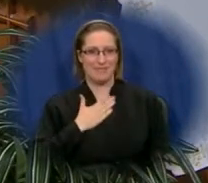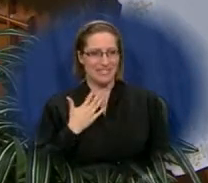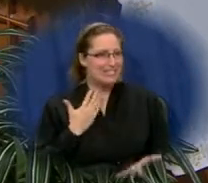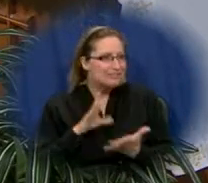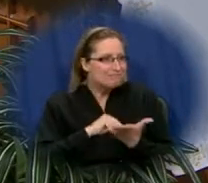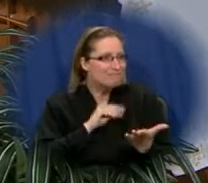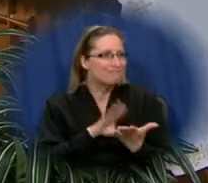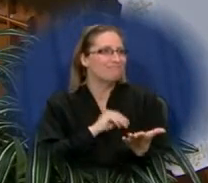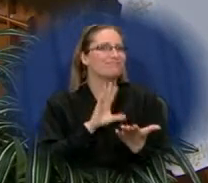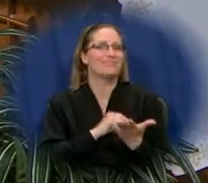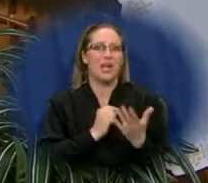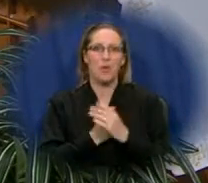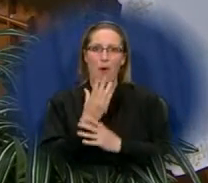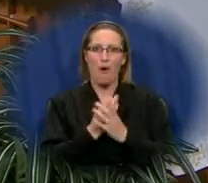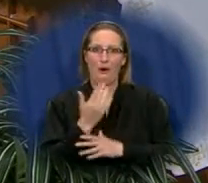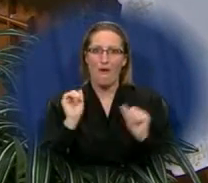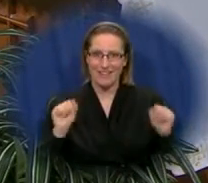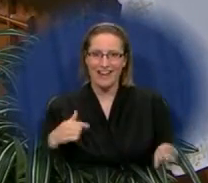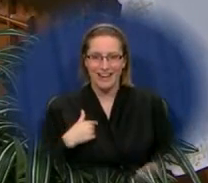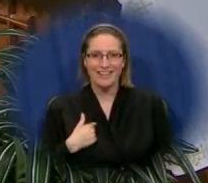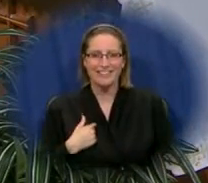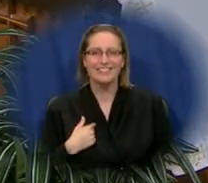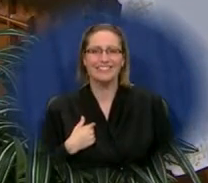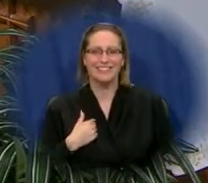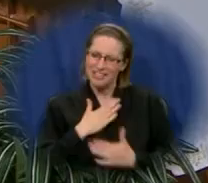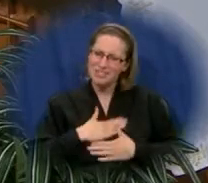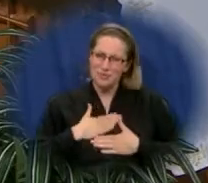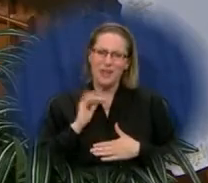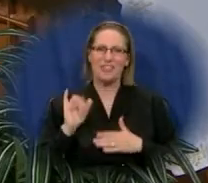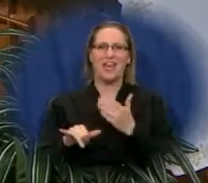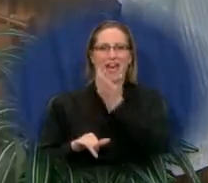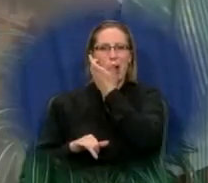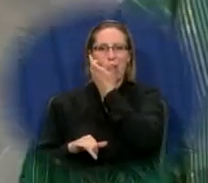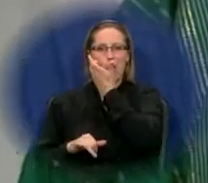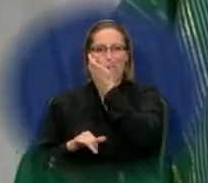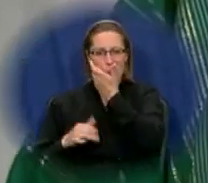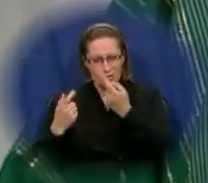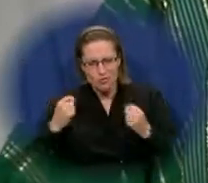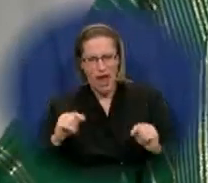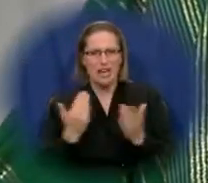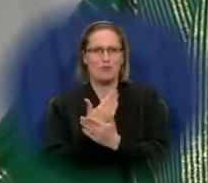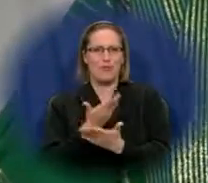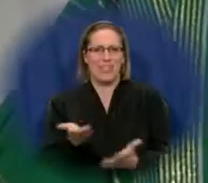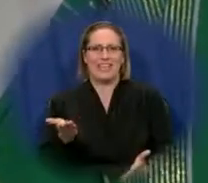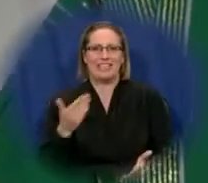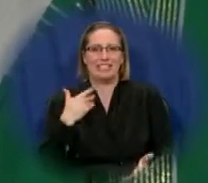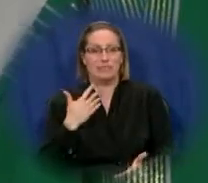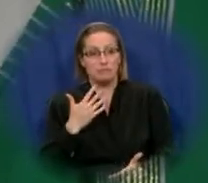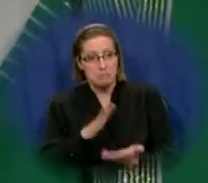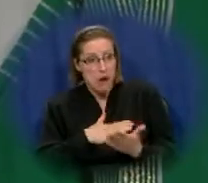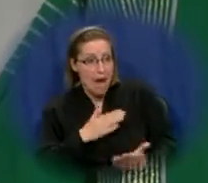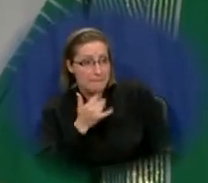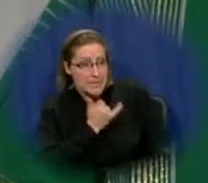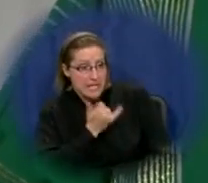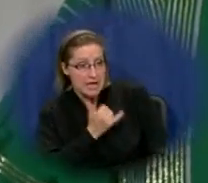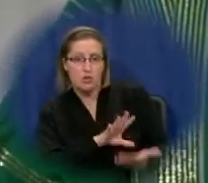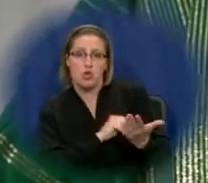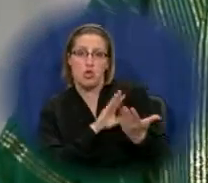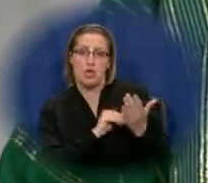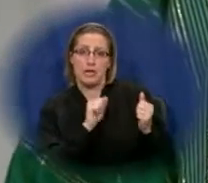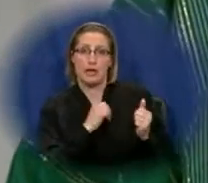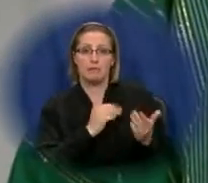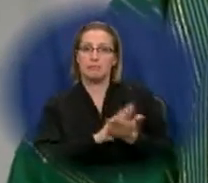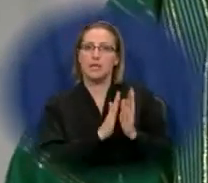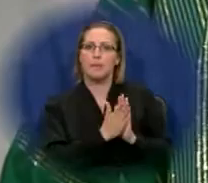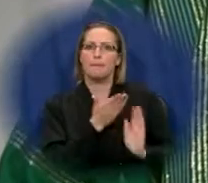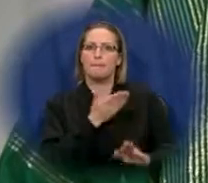things that I need to learn and being able to try on new things and learn from mistakes, maybe hopefully get better